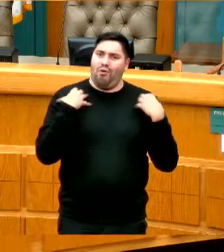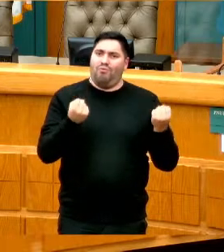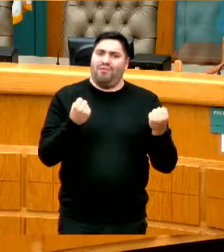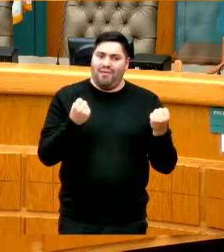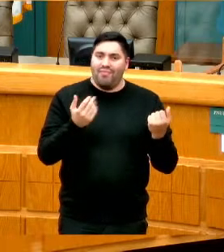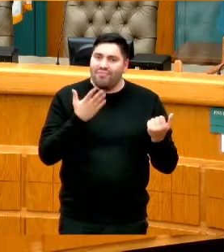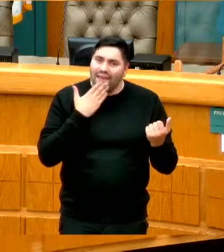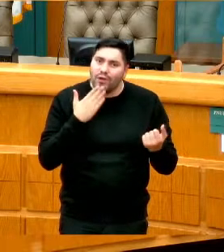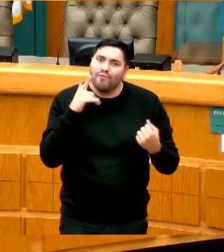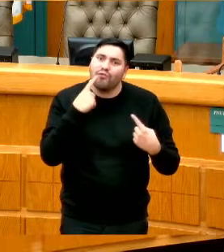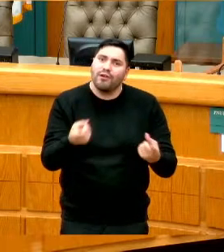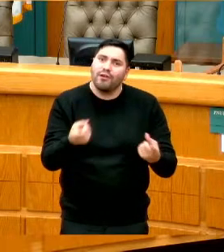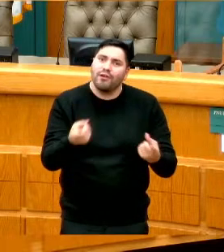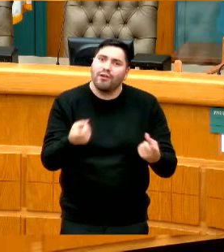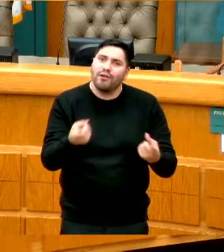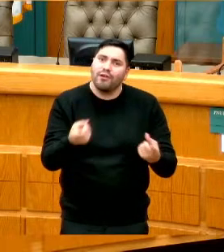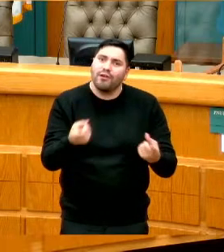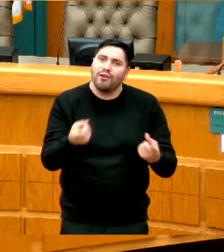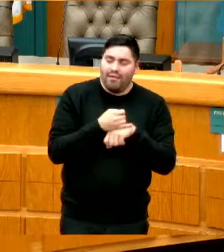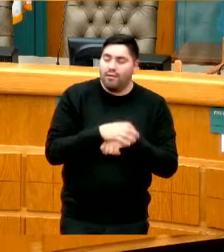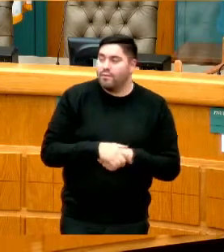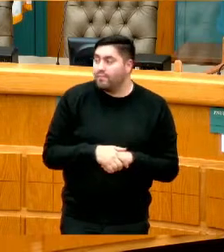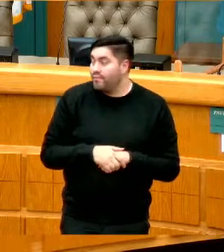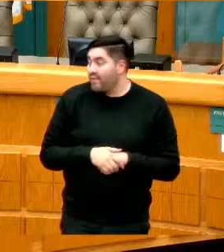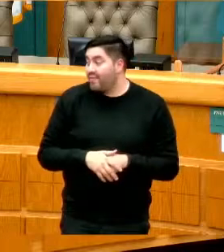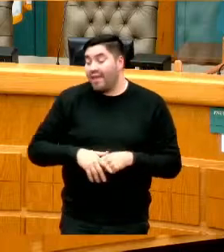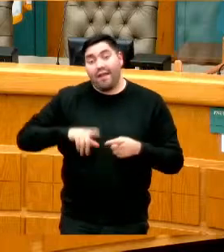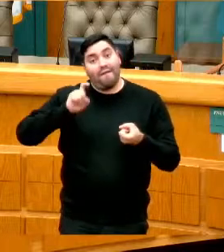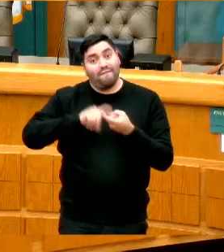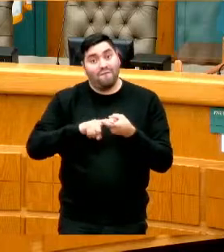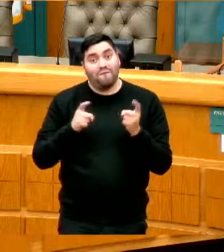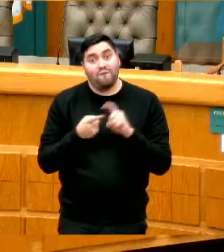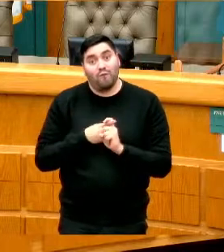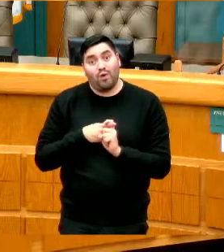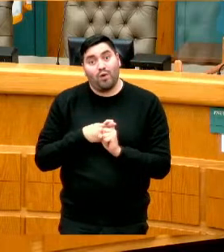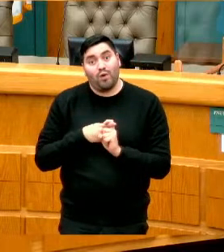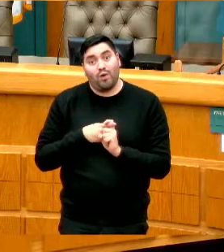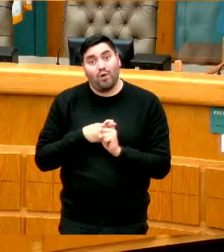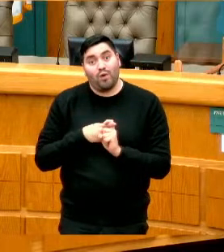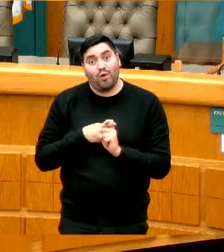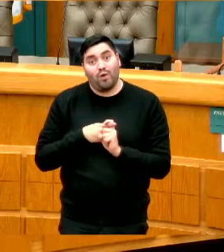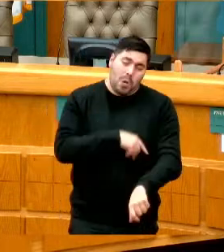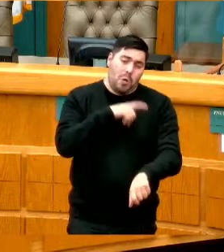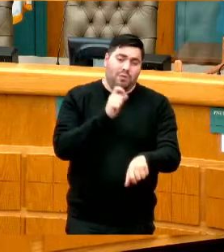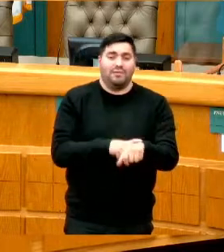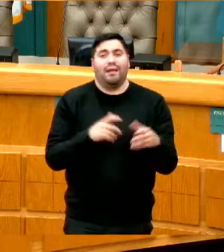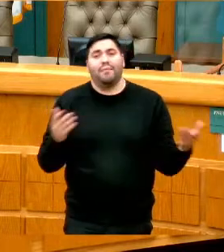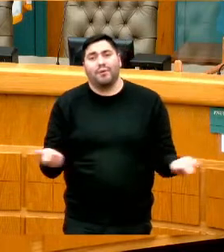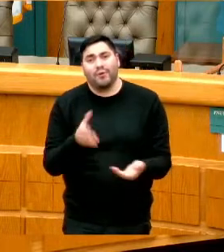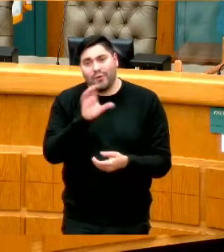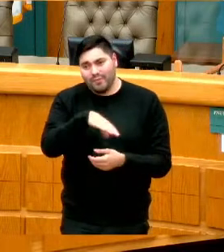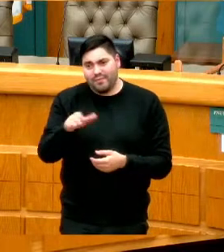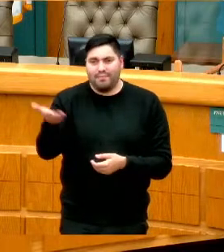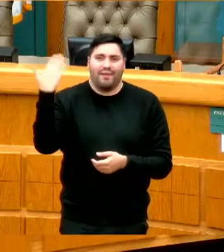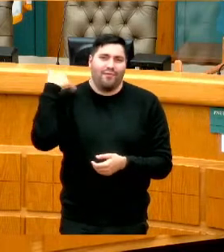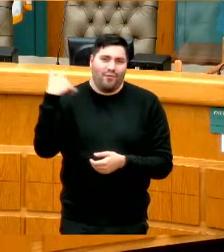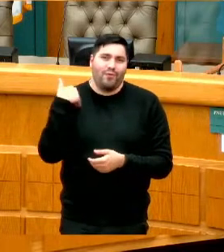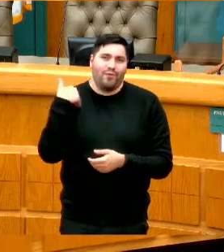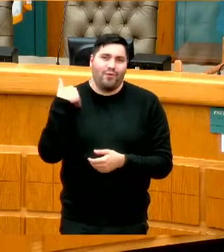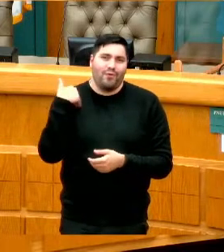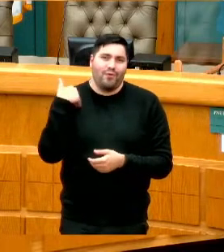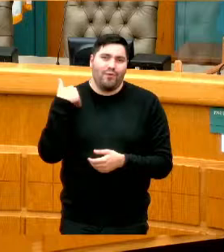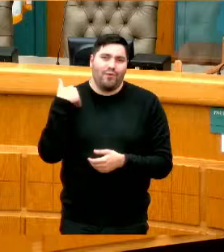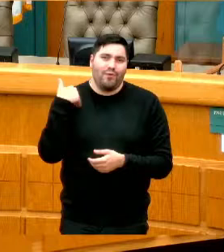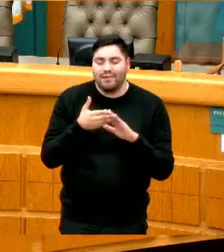island." And then a friend of a long time of Corpus Christi and a former city council member, David